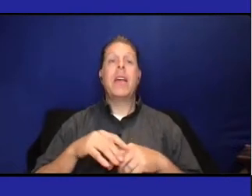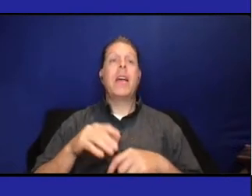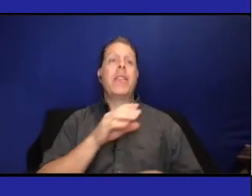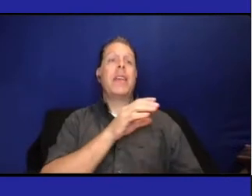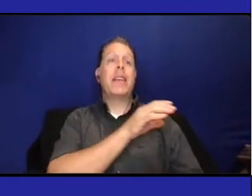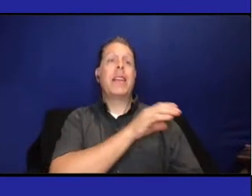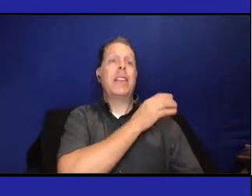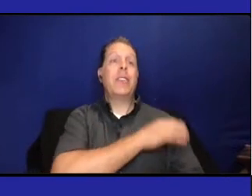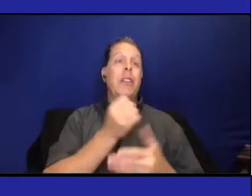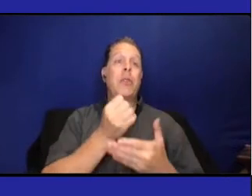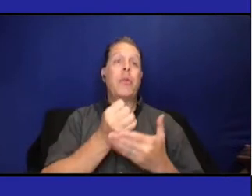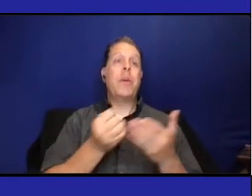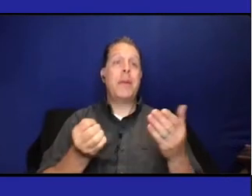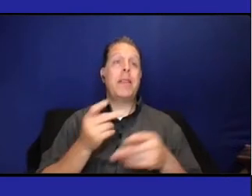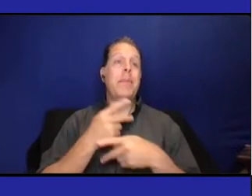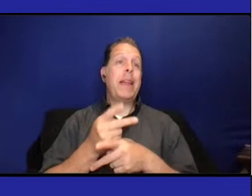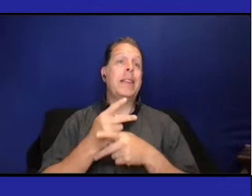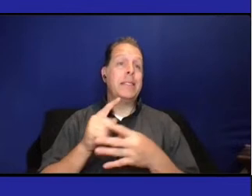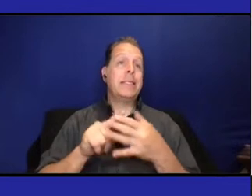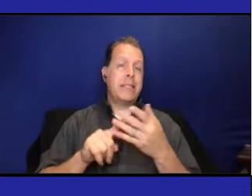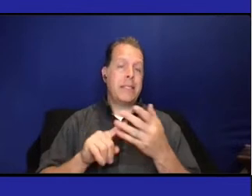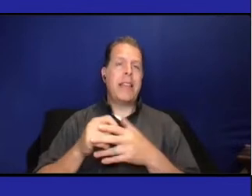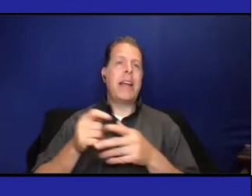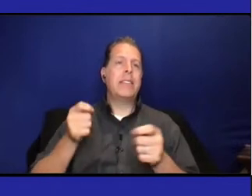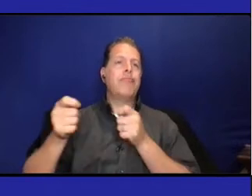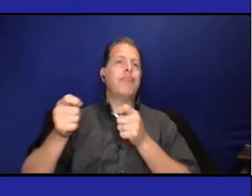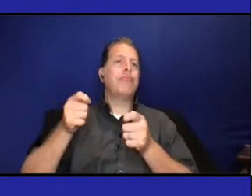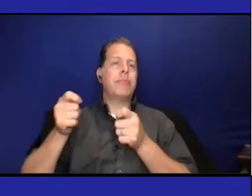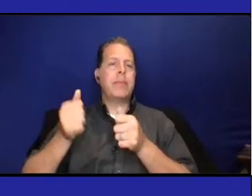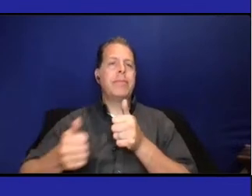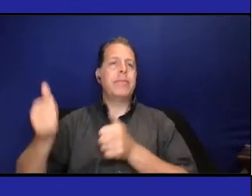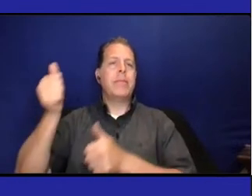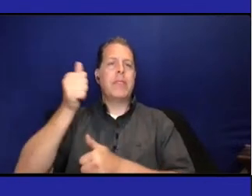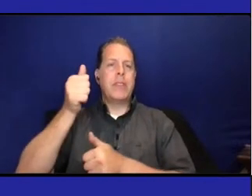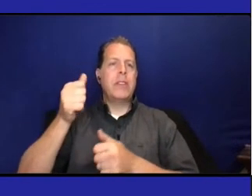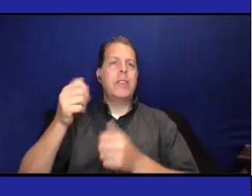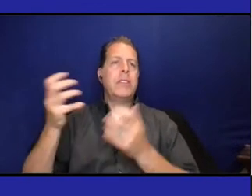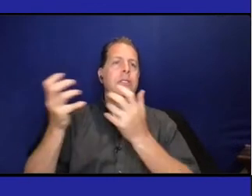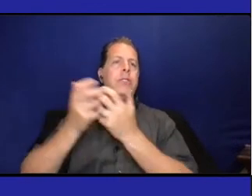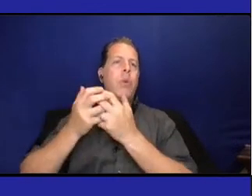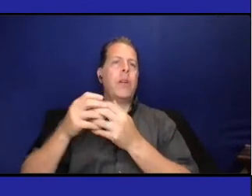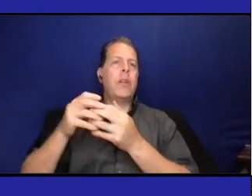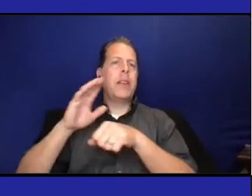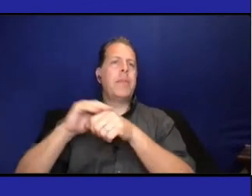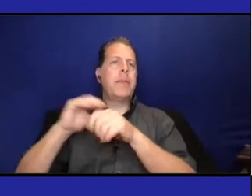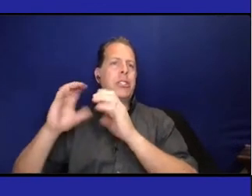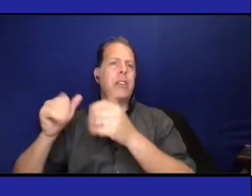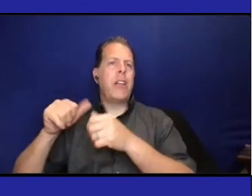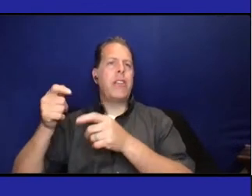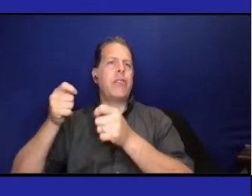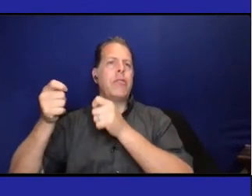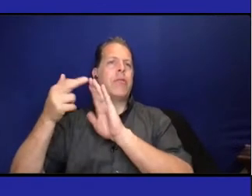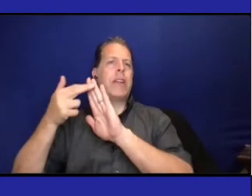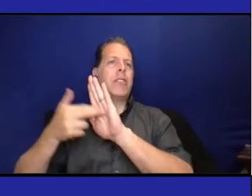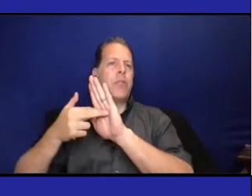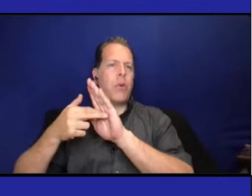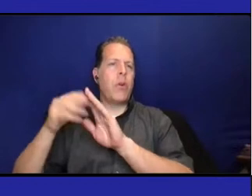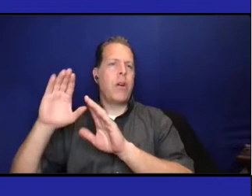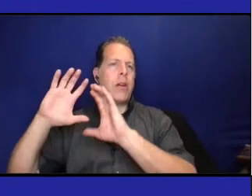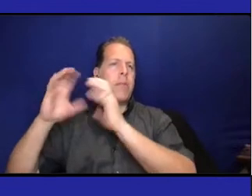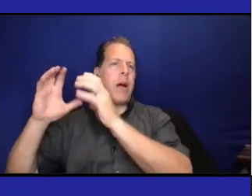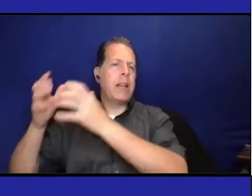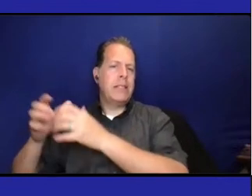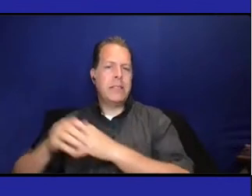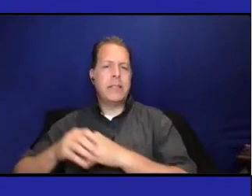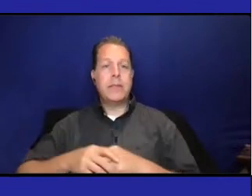and operations is regulated by the Joint Commission and other regulatory bodies. How the future